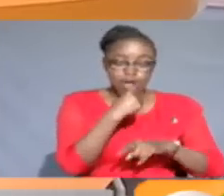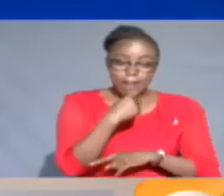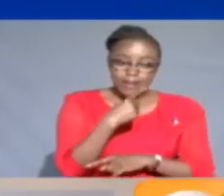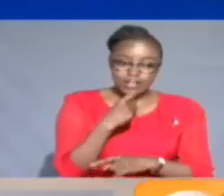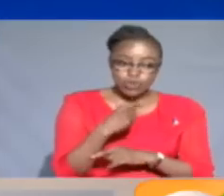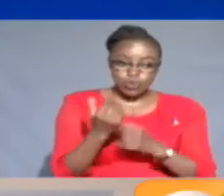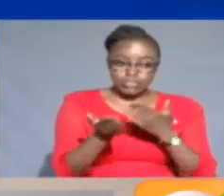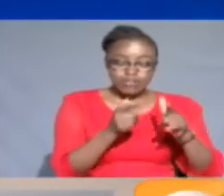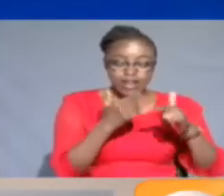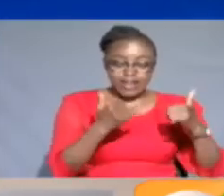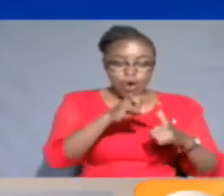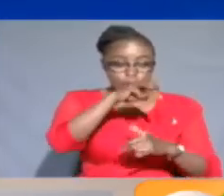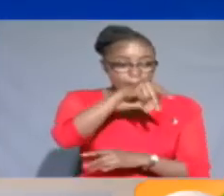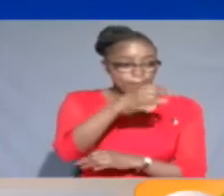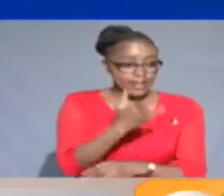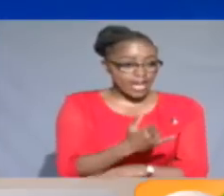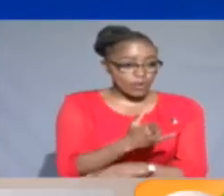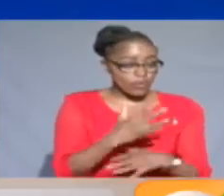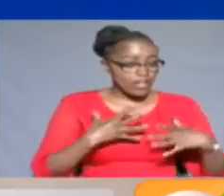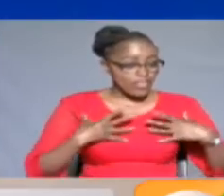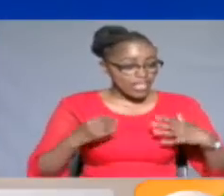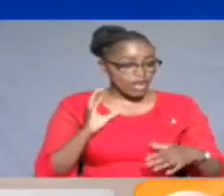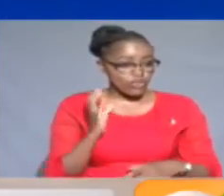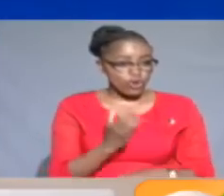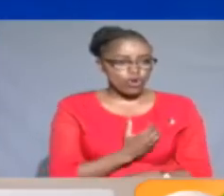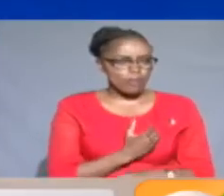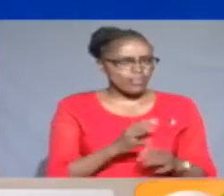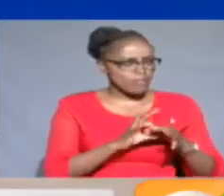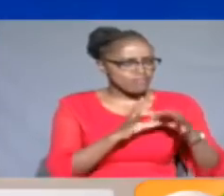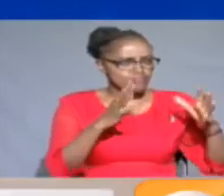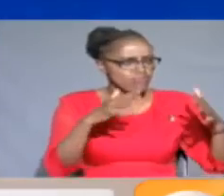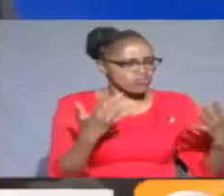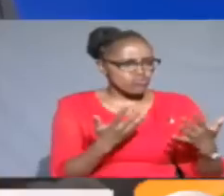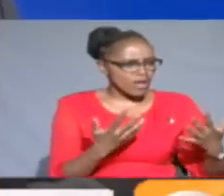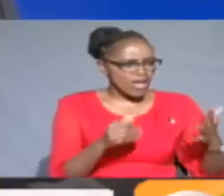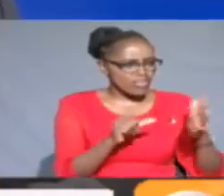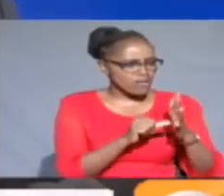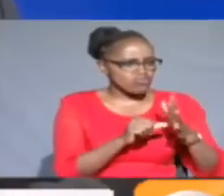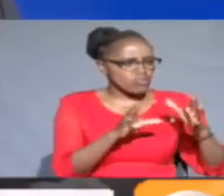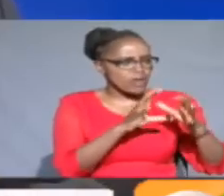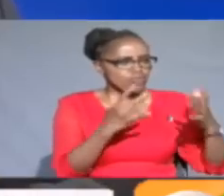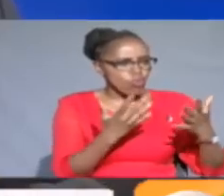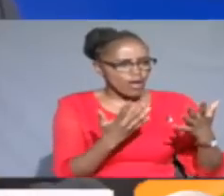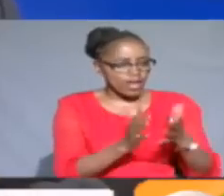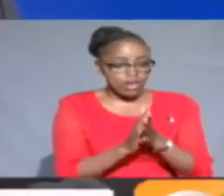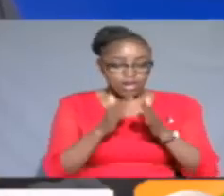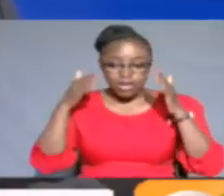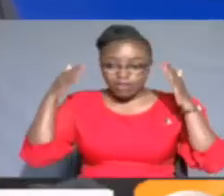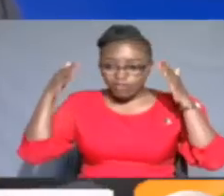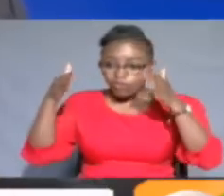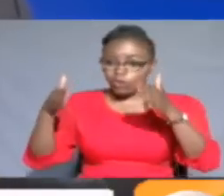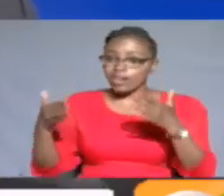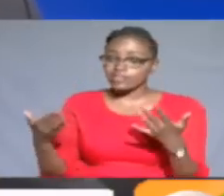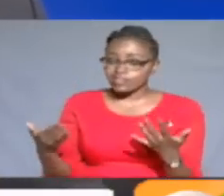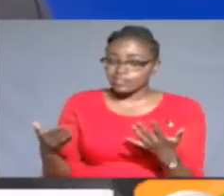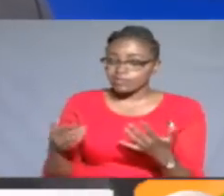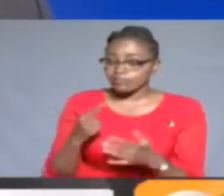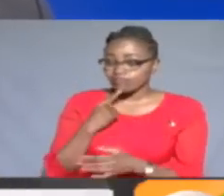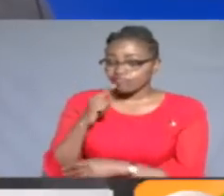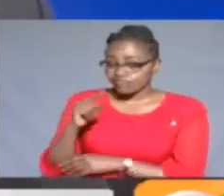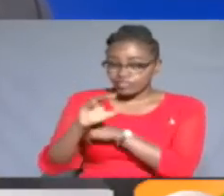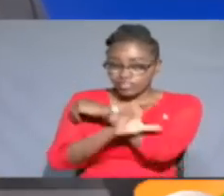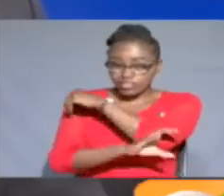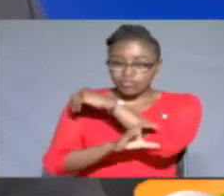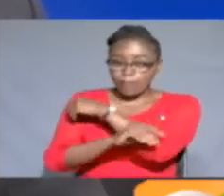yes. Now you're a member of parliament sitting in the health committee. Where's the disconnect? What is the problem? But the disconnect is focus. Let me tell you, in this country,